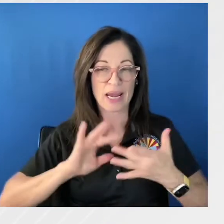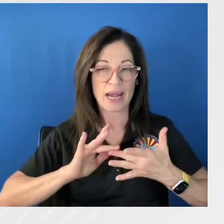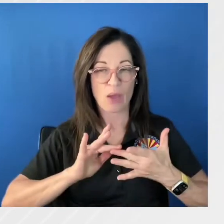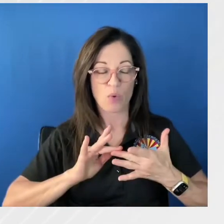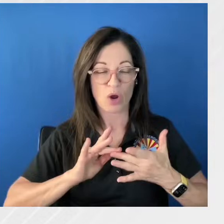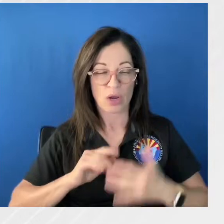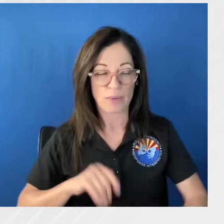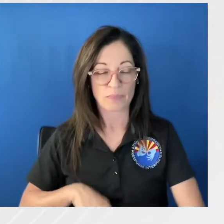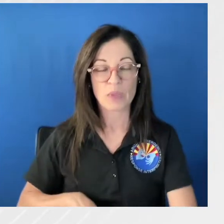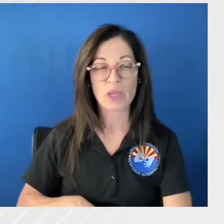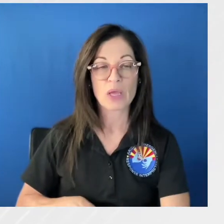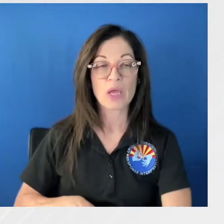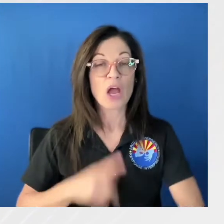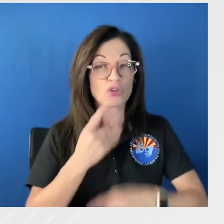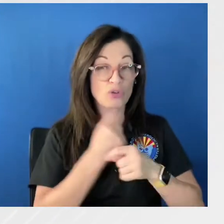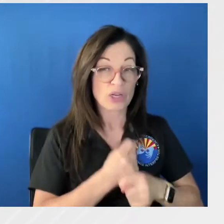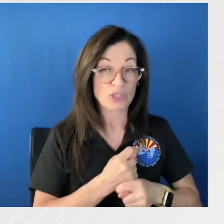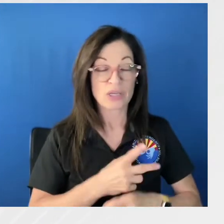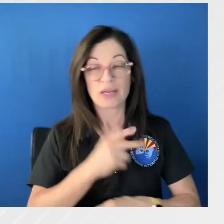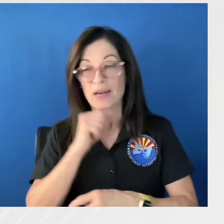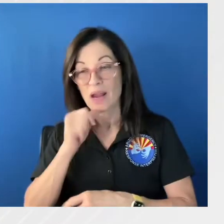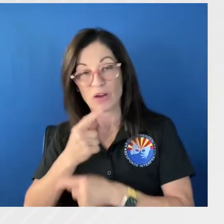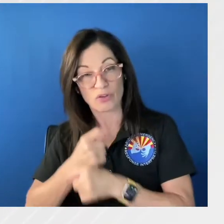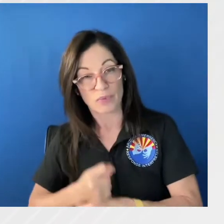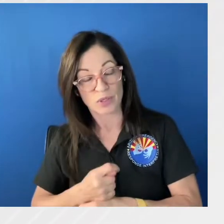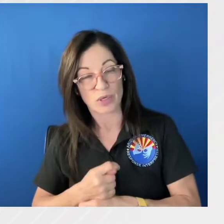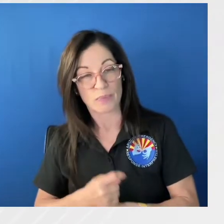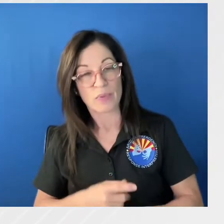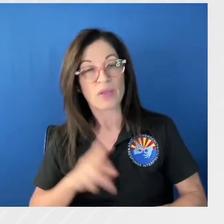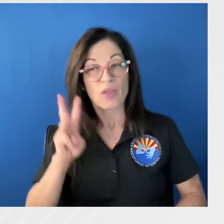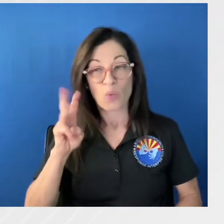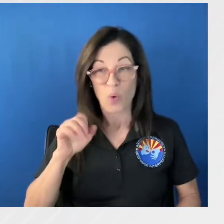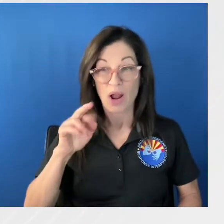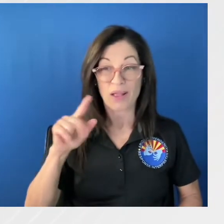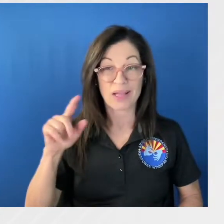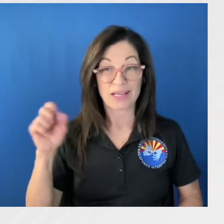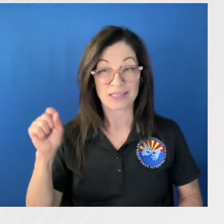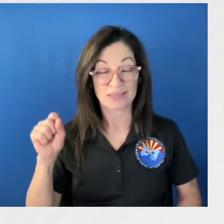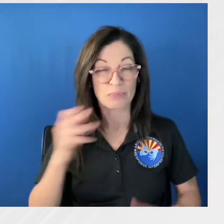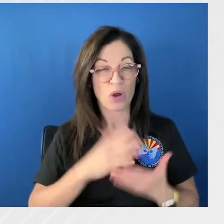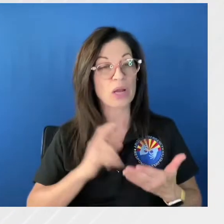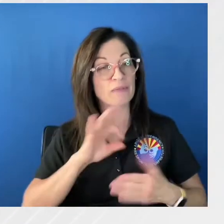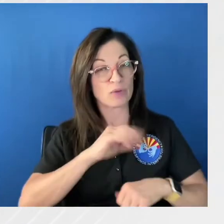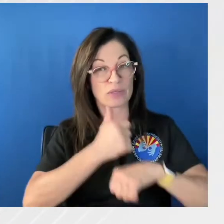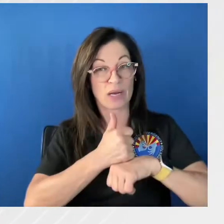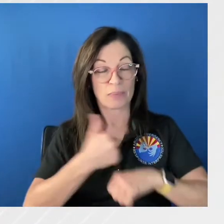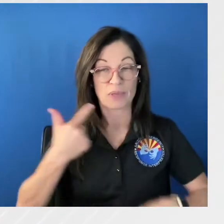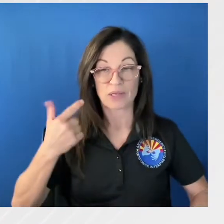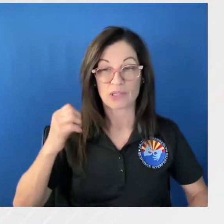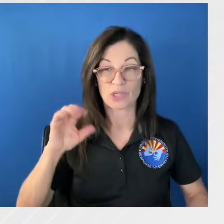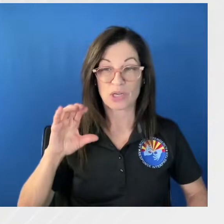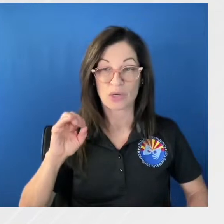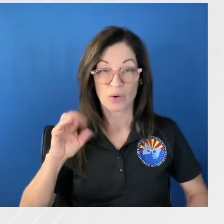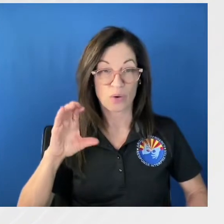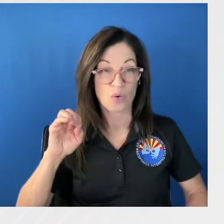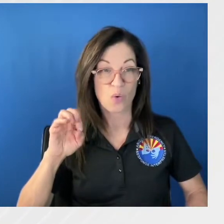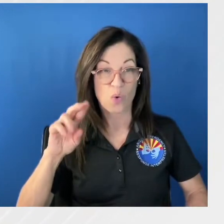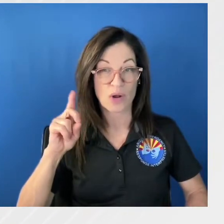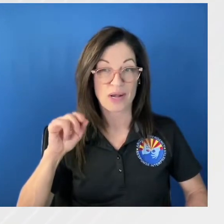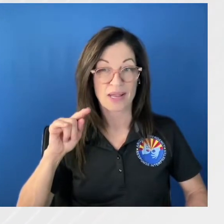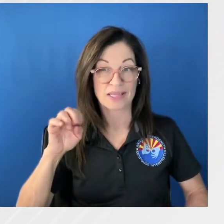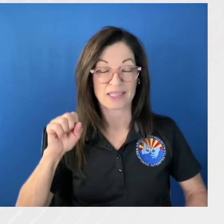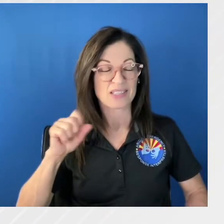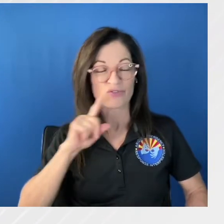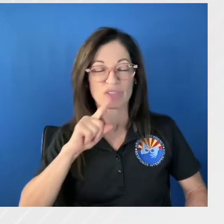wireless piece, and why we victimize all of you guys a little bit, is when you set up the geo coordinates, which is nothing more than a geo fence